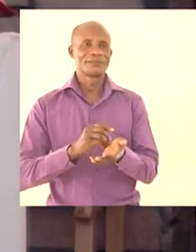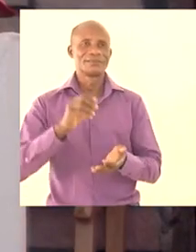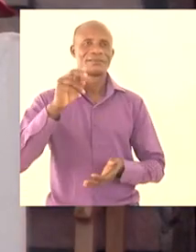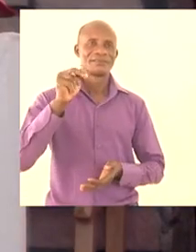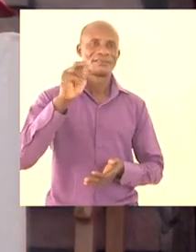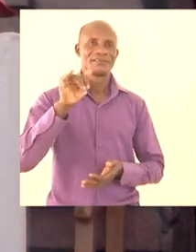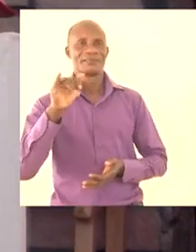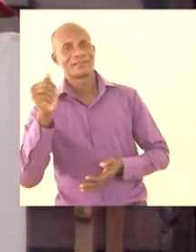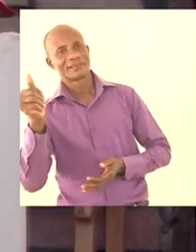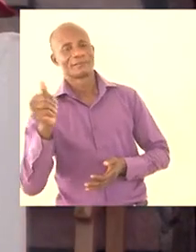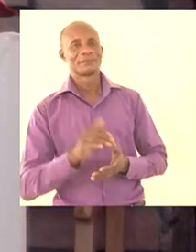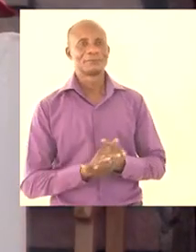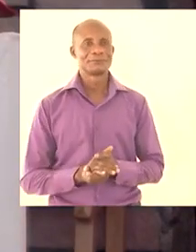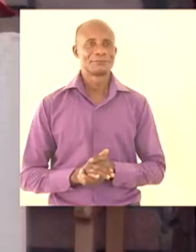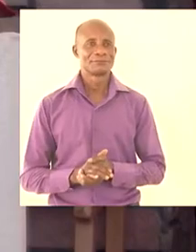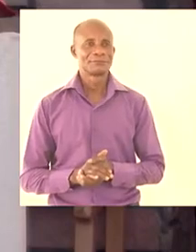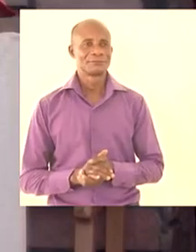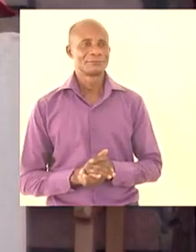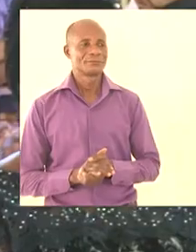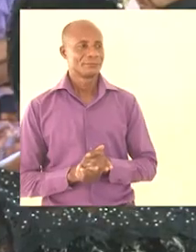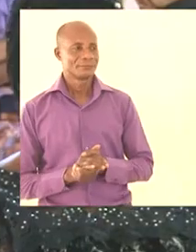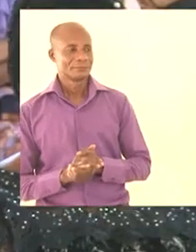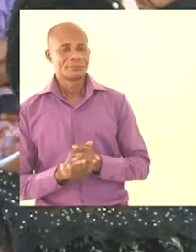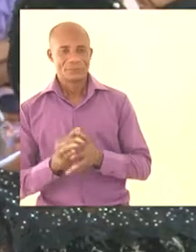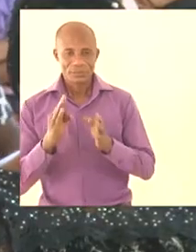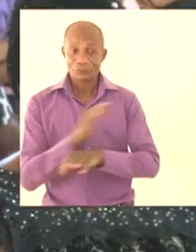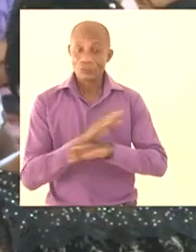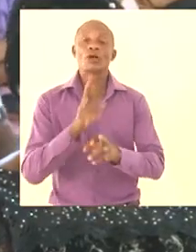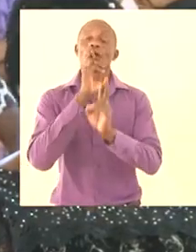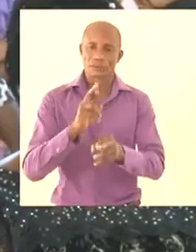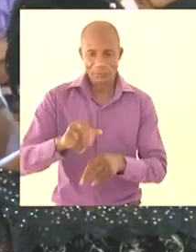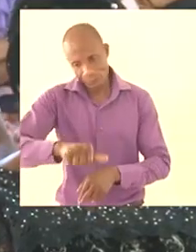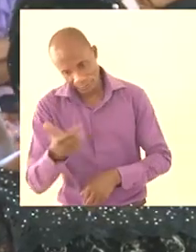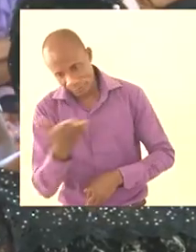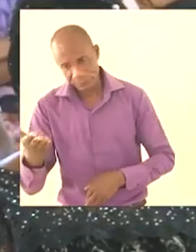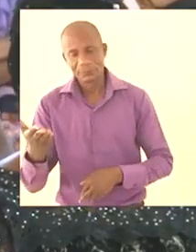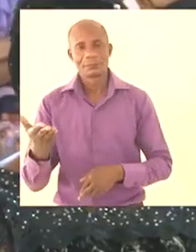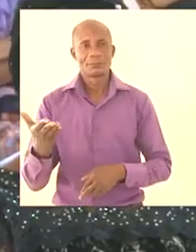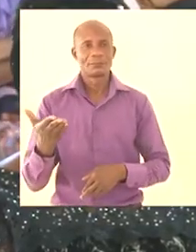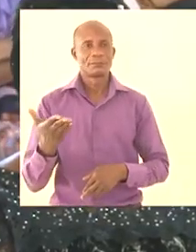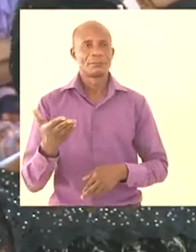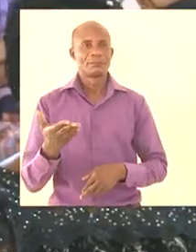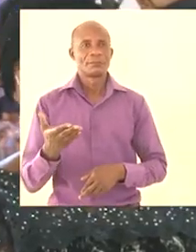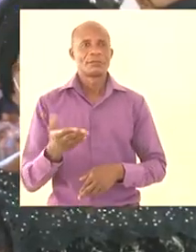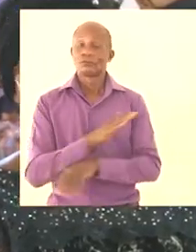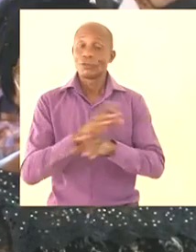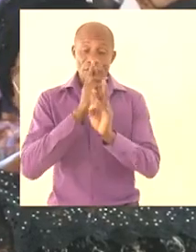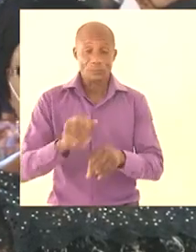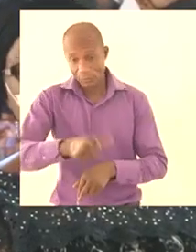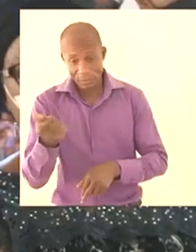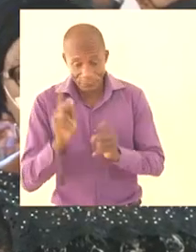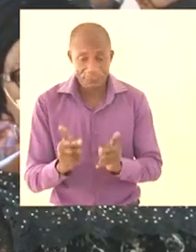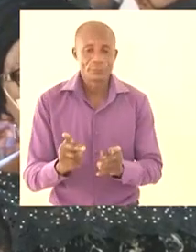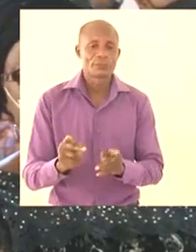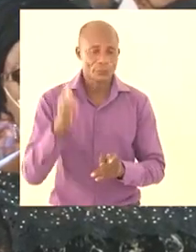Inya, please help me. Because if we don't respond, other people who see it, they will think that's what Christianity is all